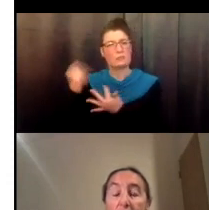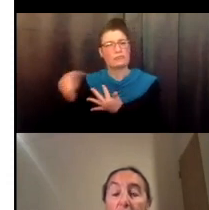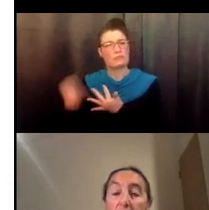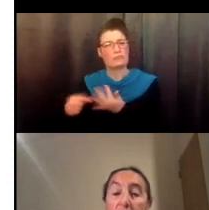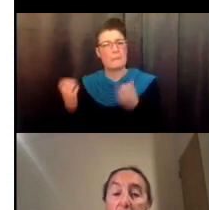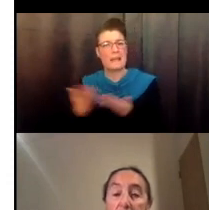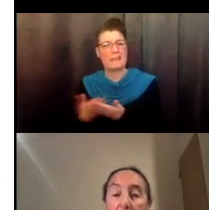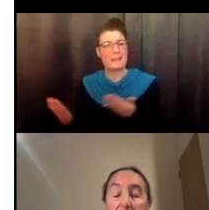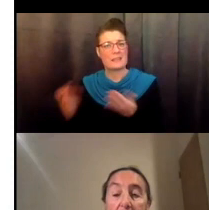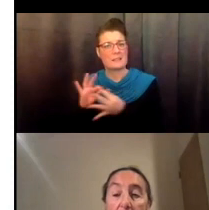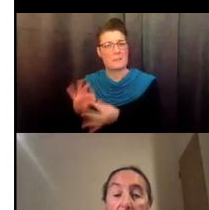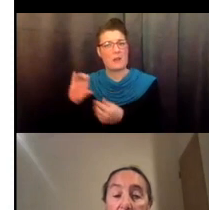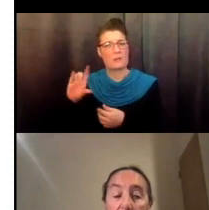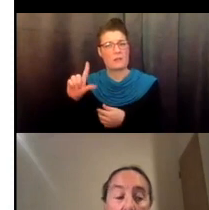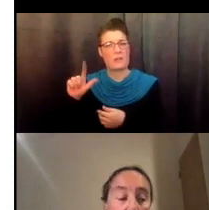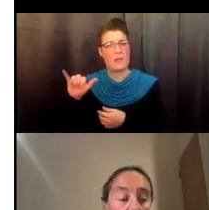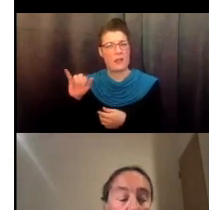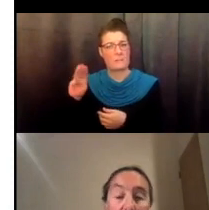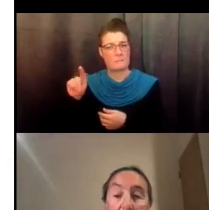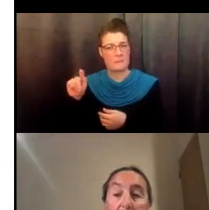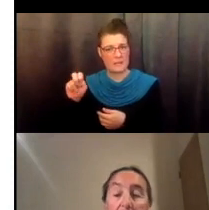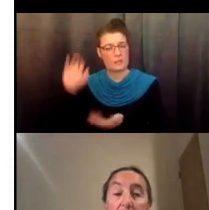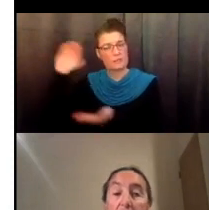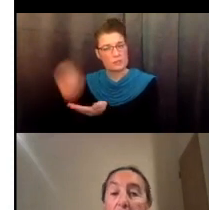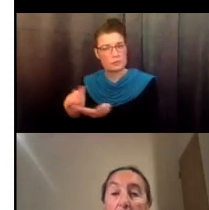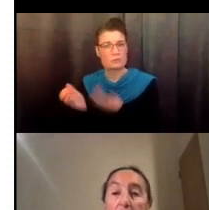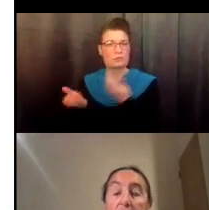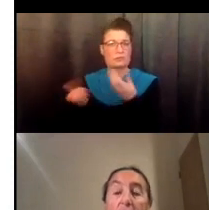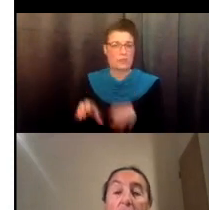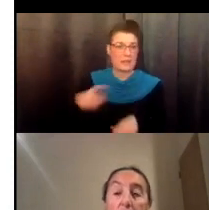that reduce the risks of climate-related